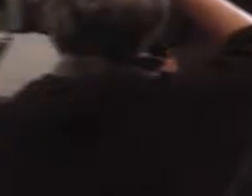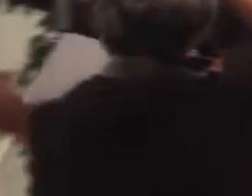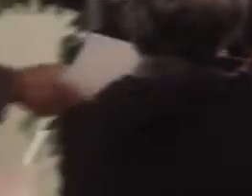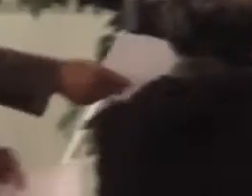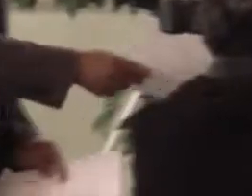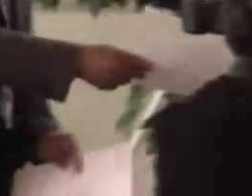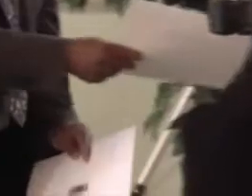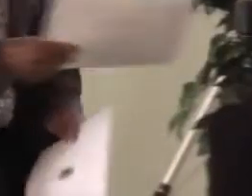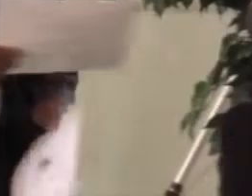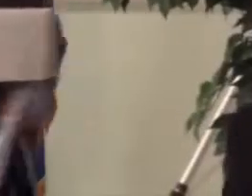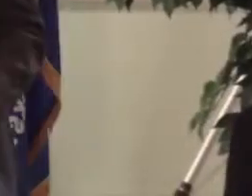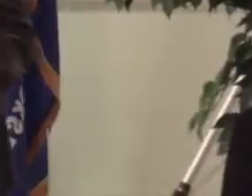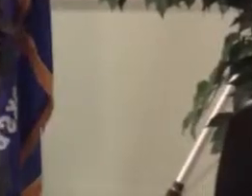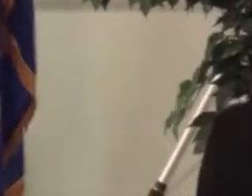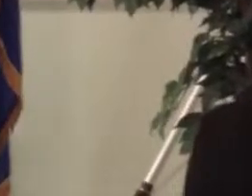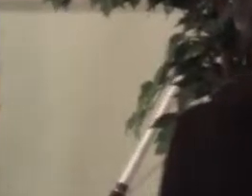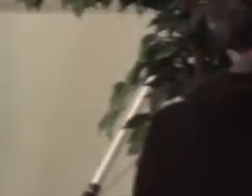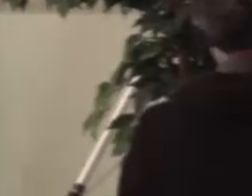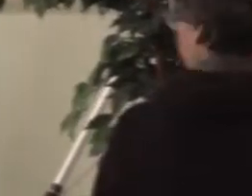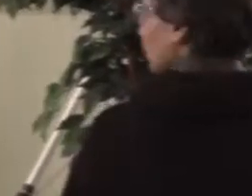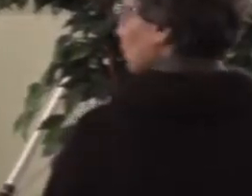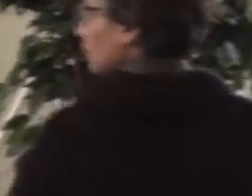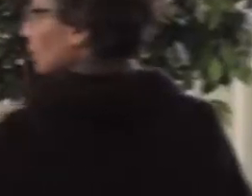God bless you. Okay? All right.